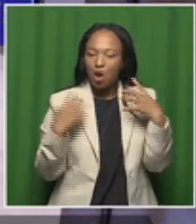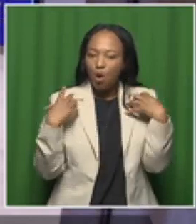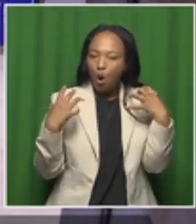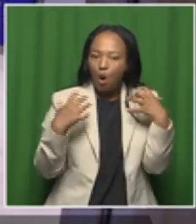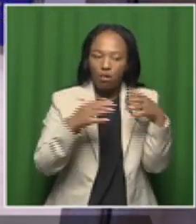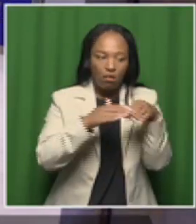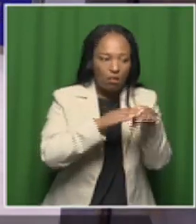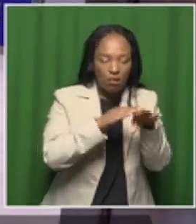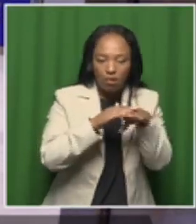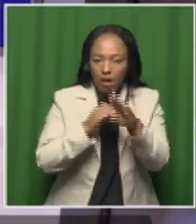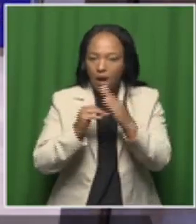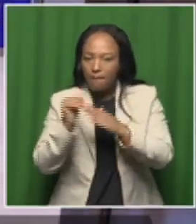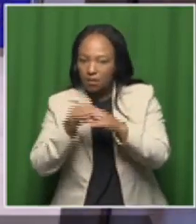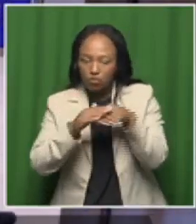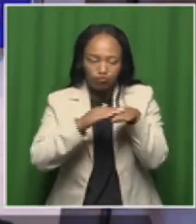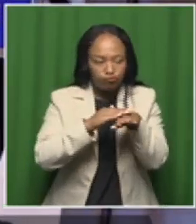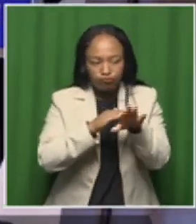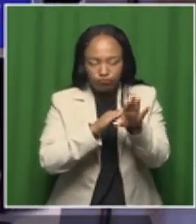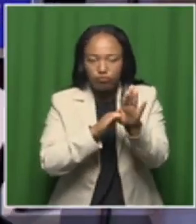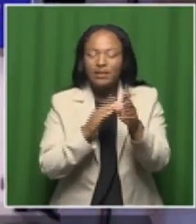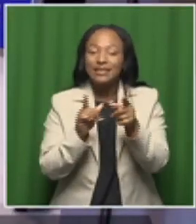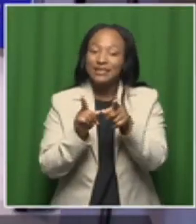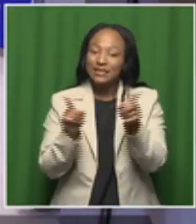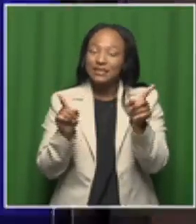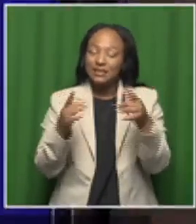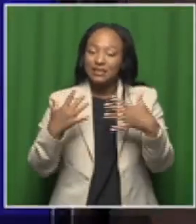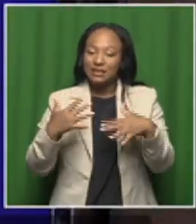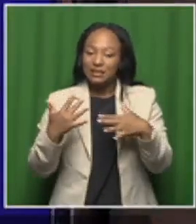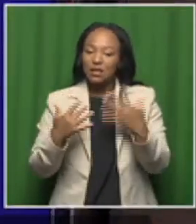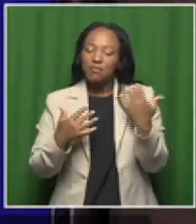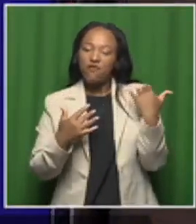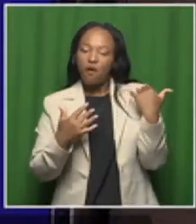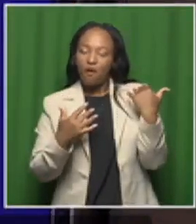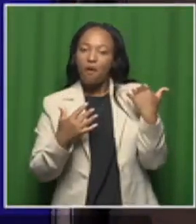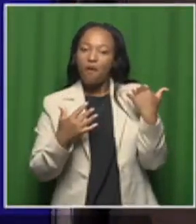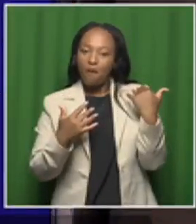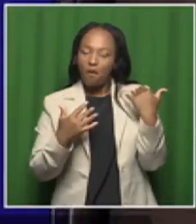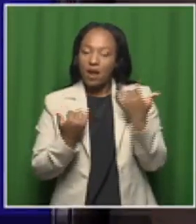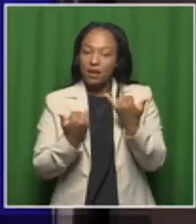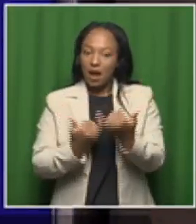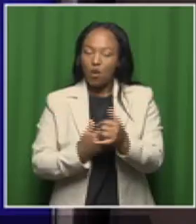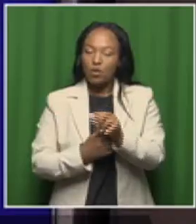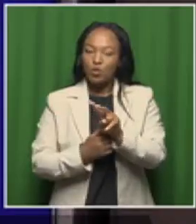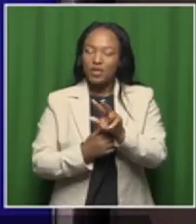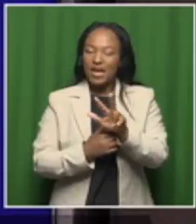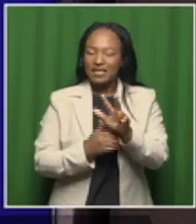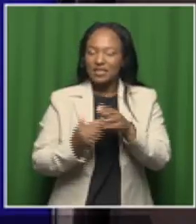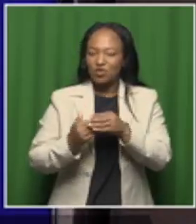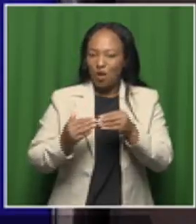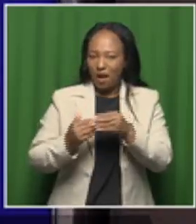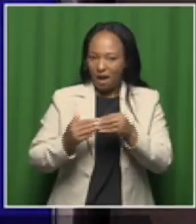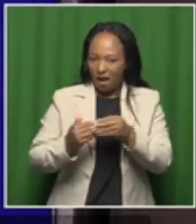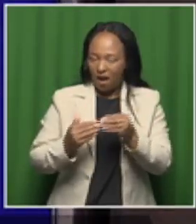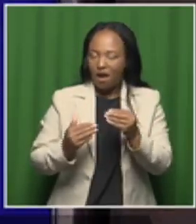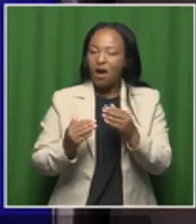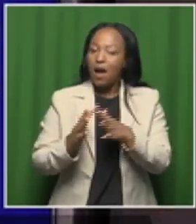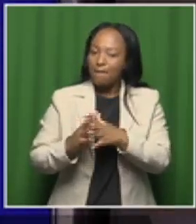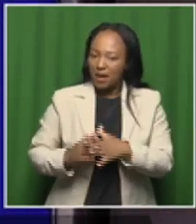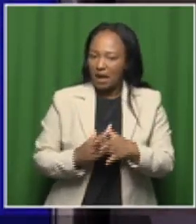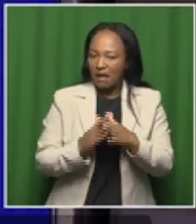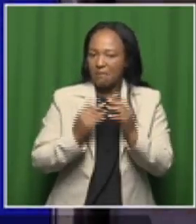million people come up there, so they do have, so there's a charge. It used to be 5 cents back in the day. Now we're up to $28 US dollars, but we still get